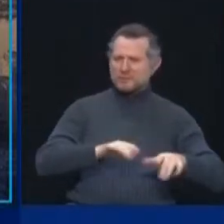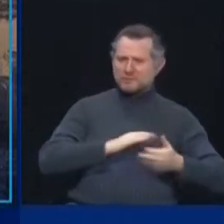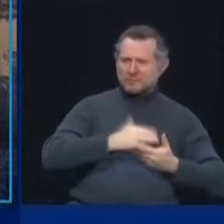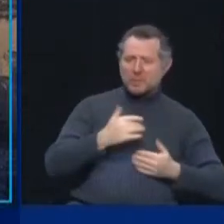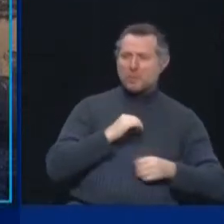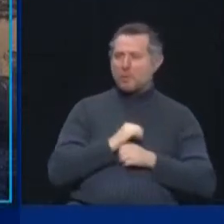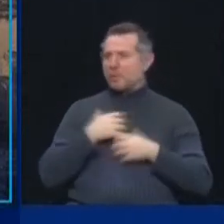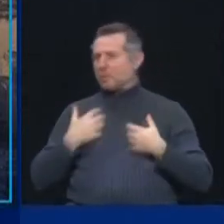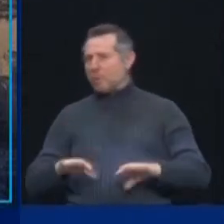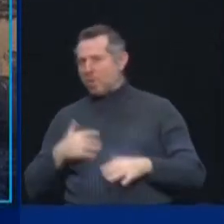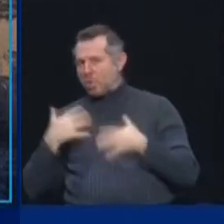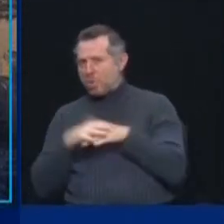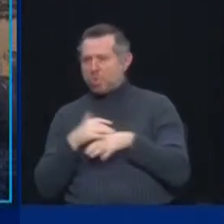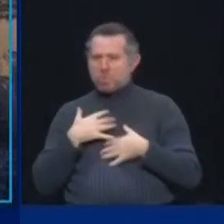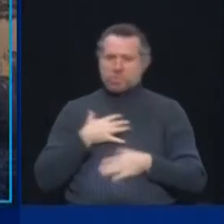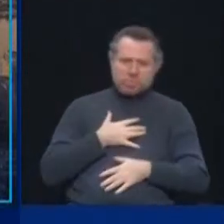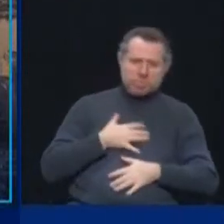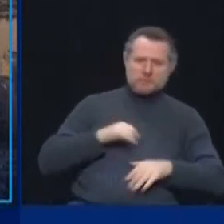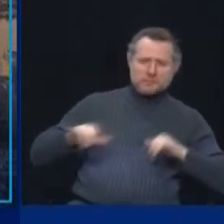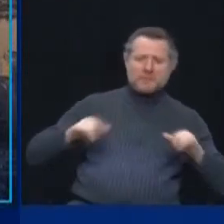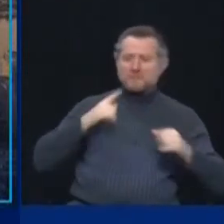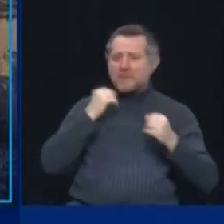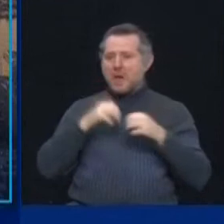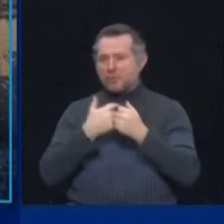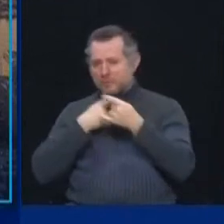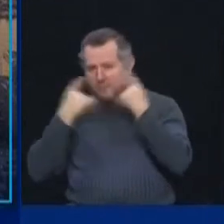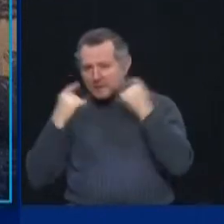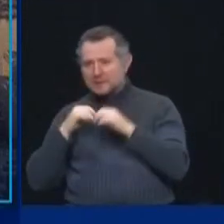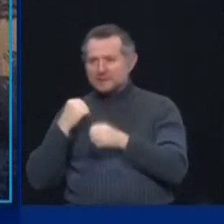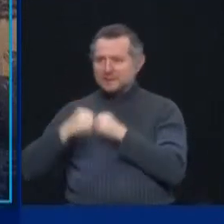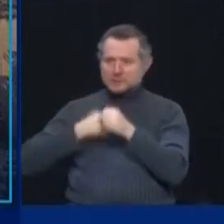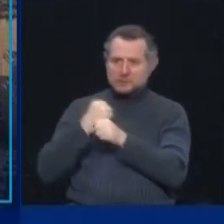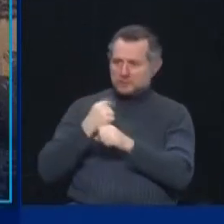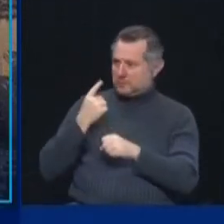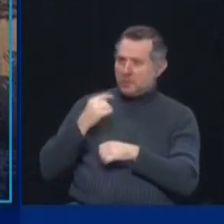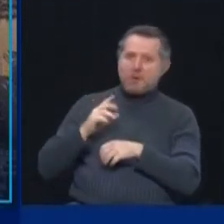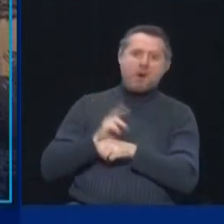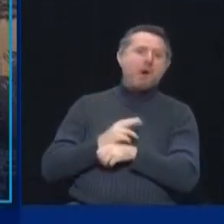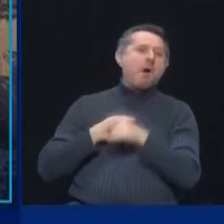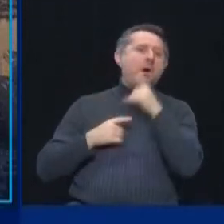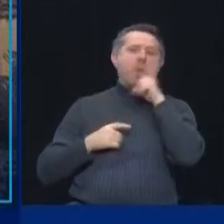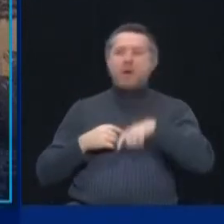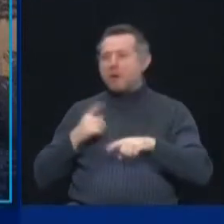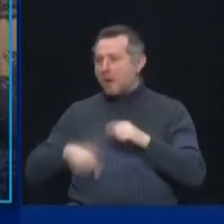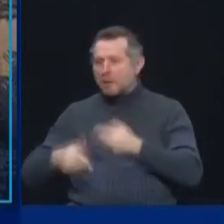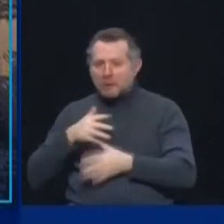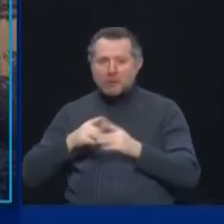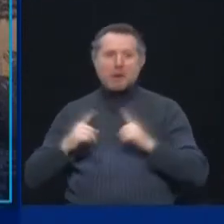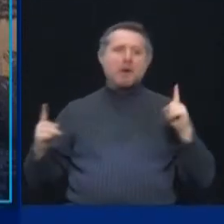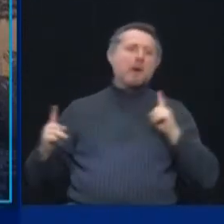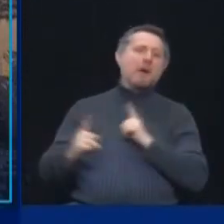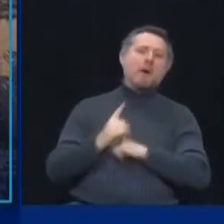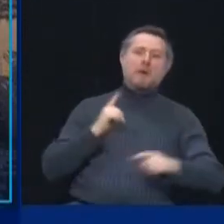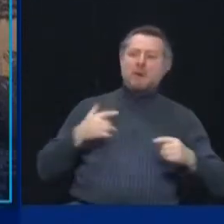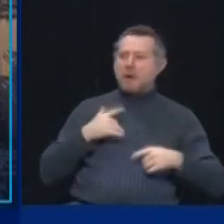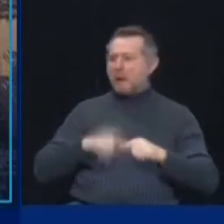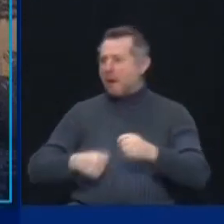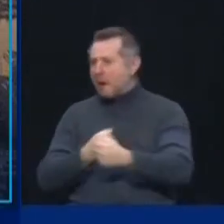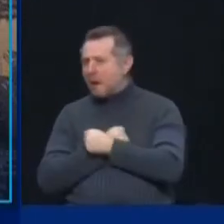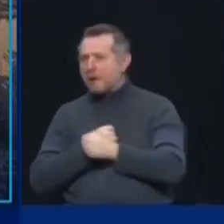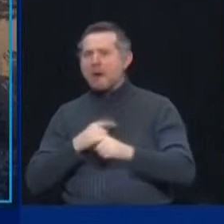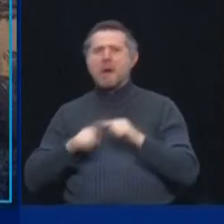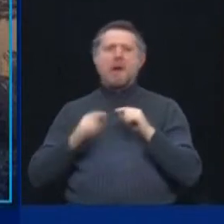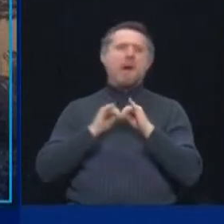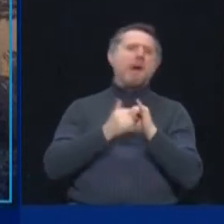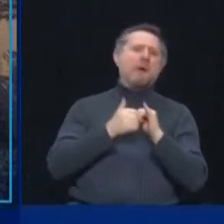year and not socializing with people and not hugging people? How do you recover from the isolation of